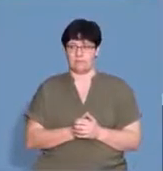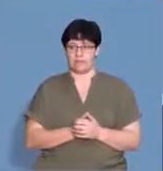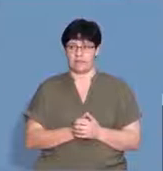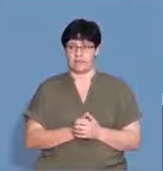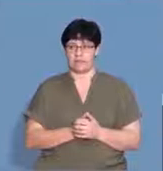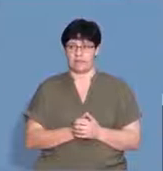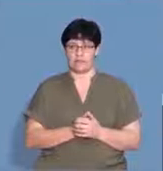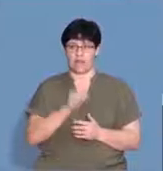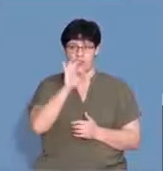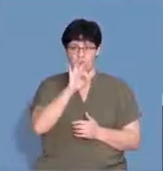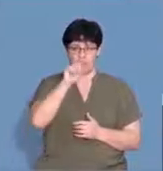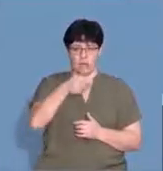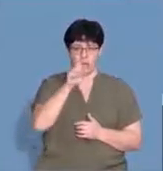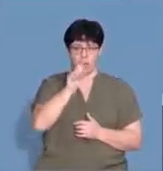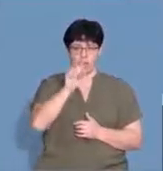It was